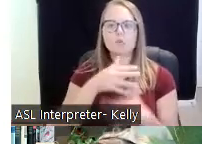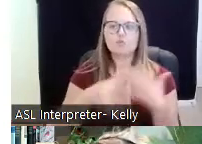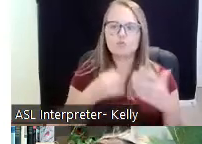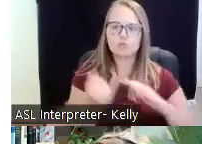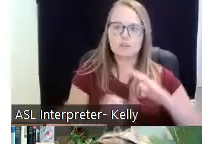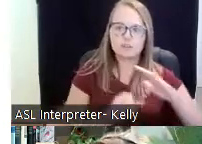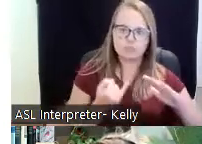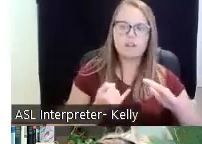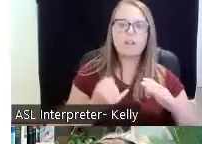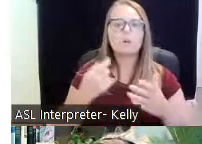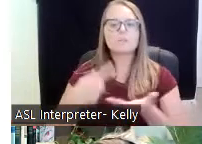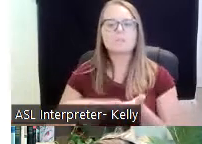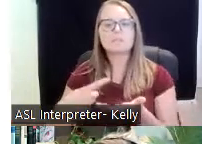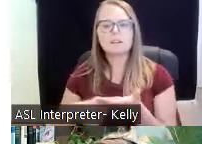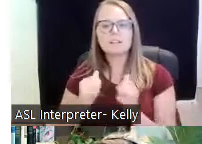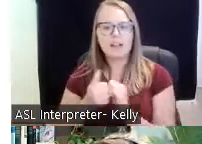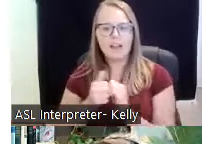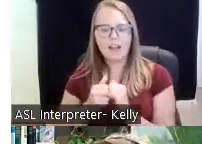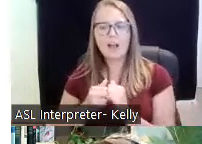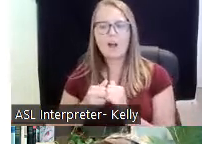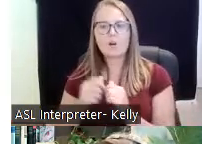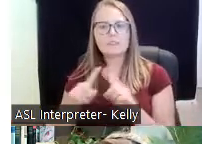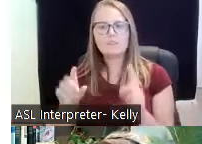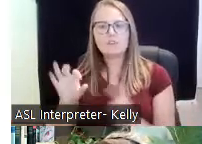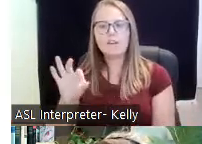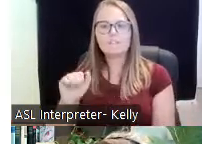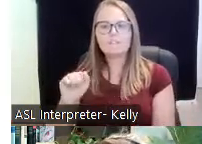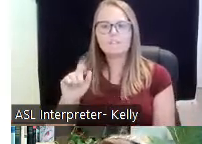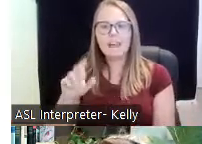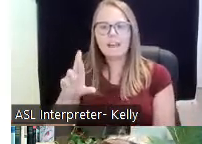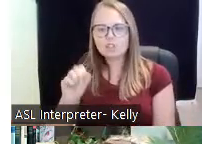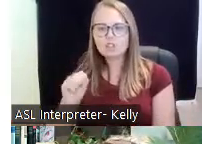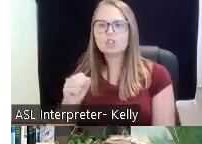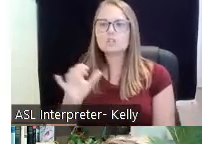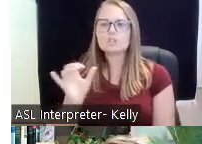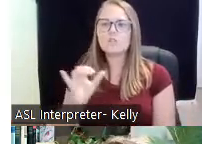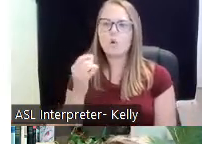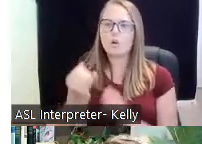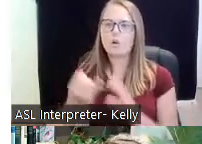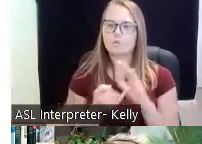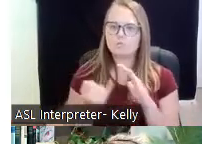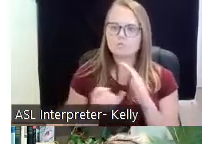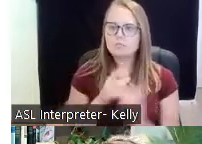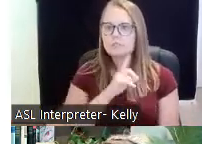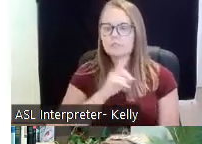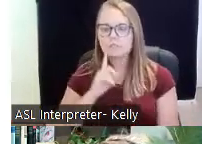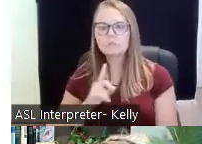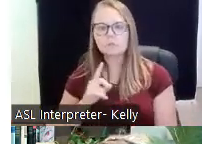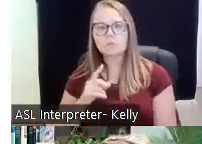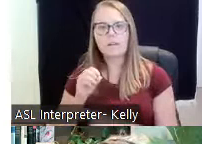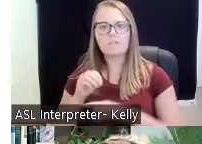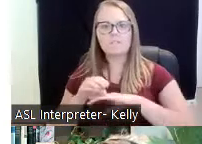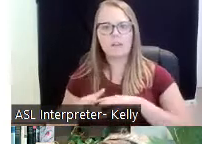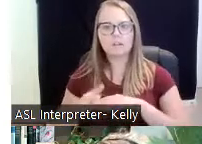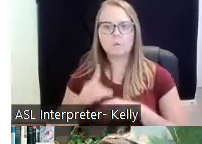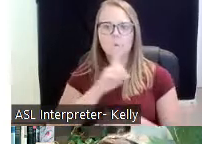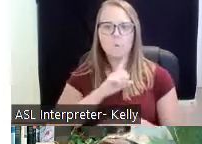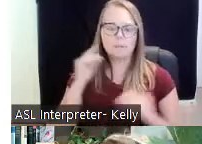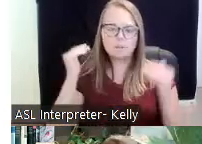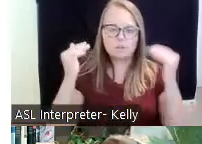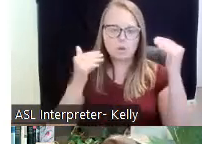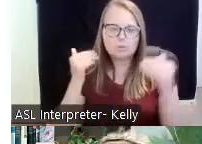social isolation and loneliness, influence the health of older adults. And he'll describe findings from his research, which focus